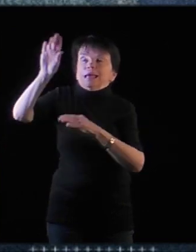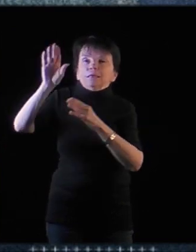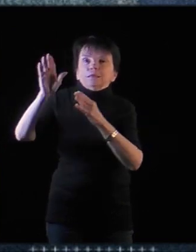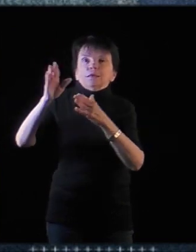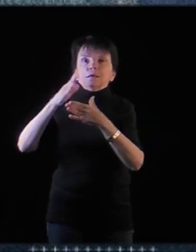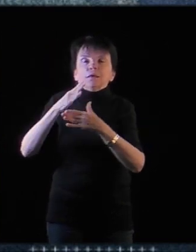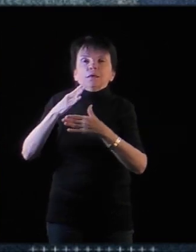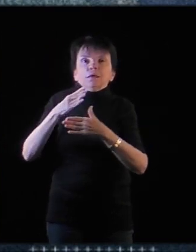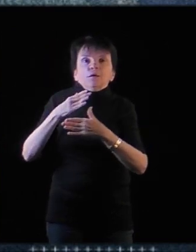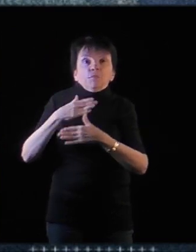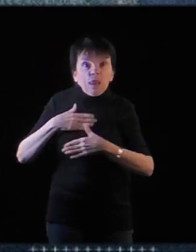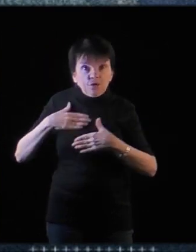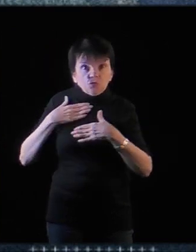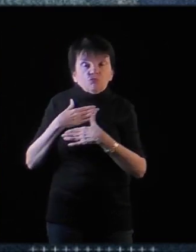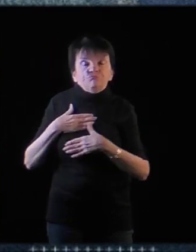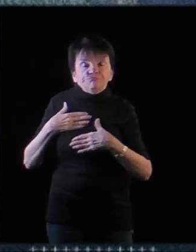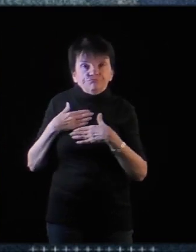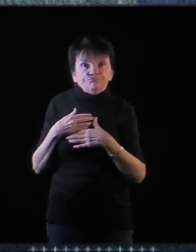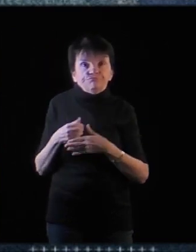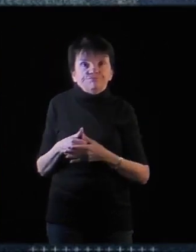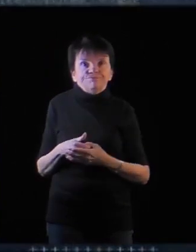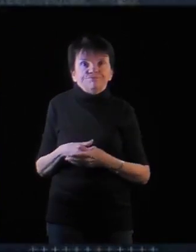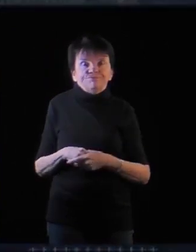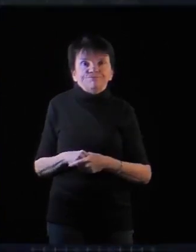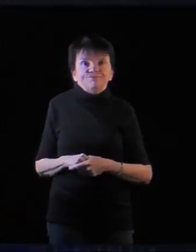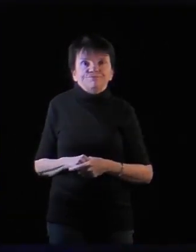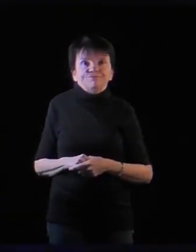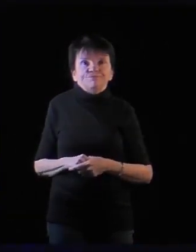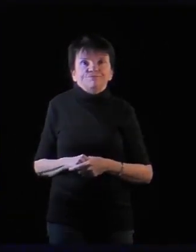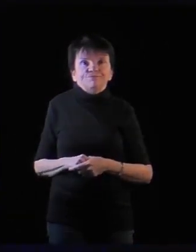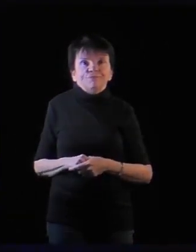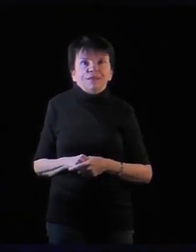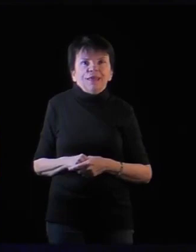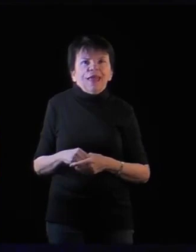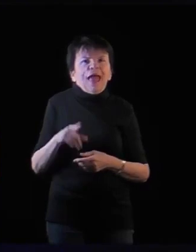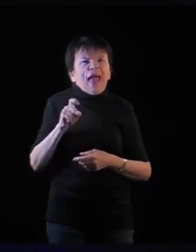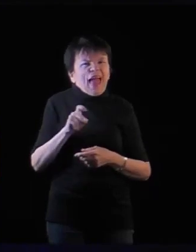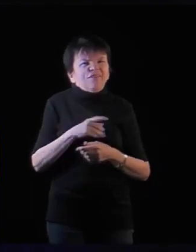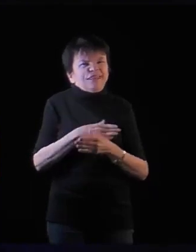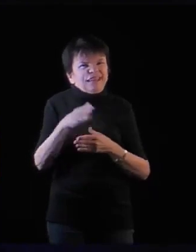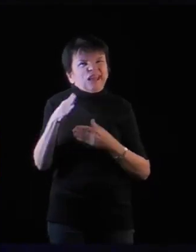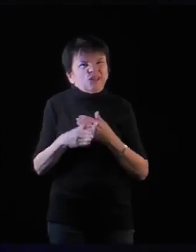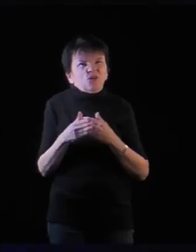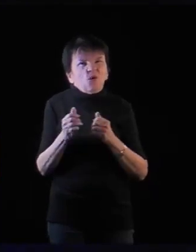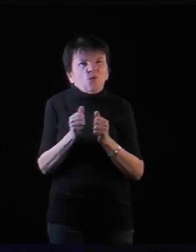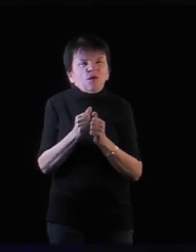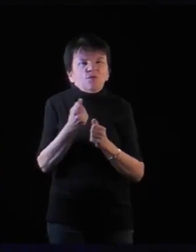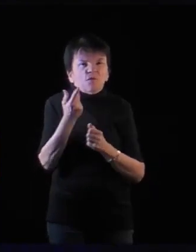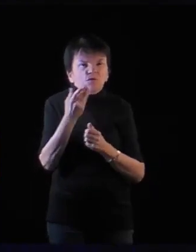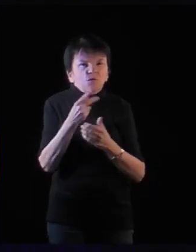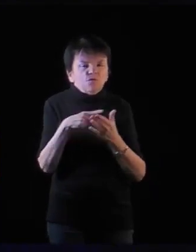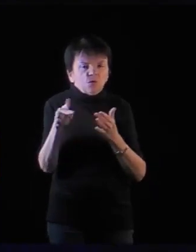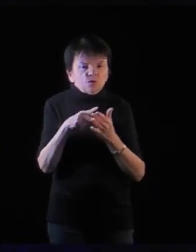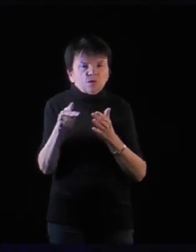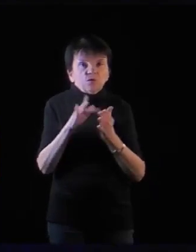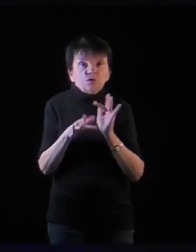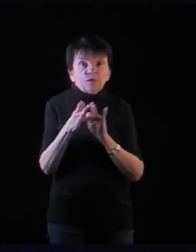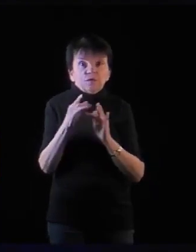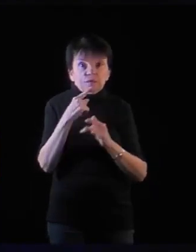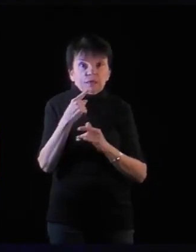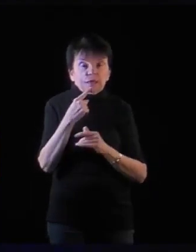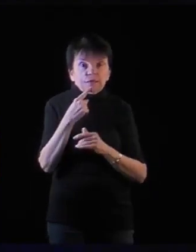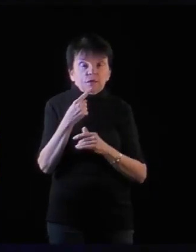I can't help but close it off with the couple of verses that Jesus said, this then is how you should pray, as